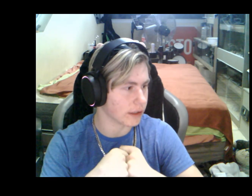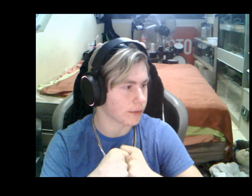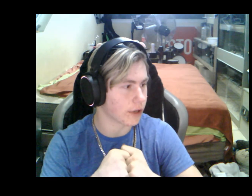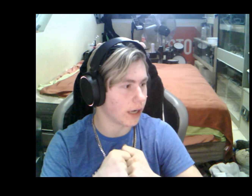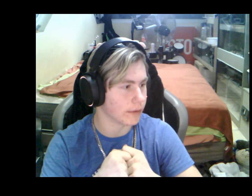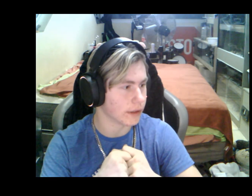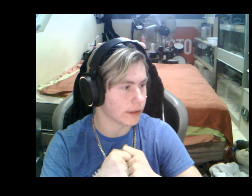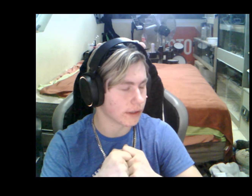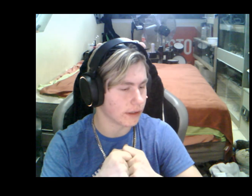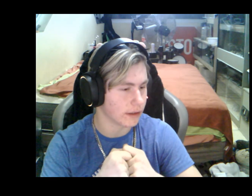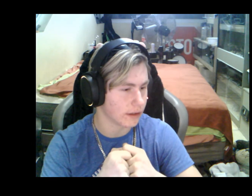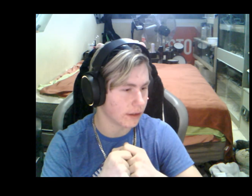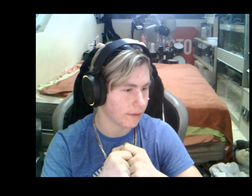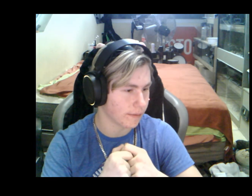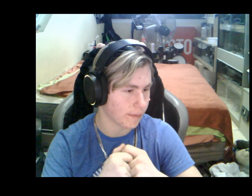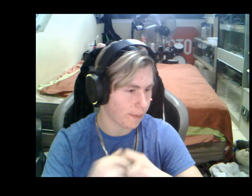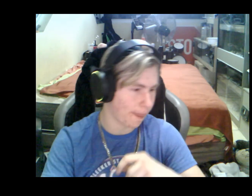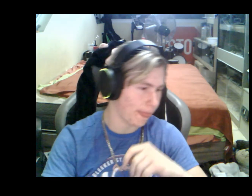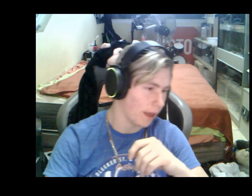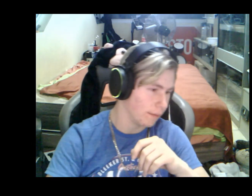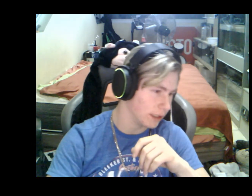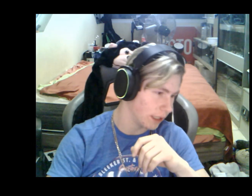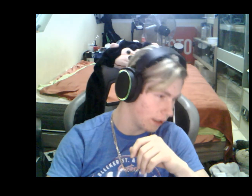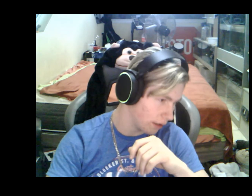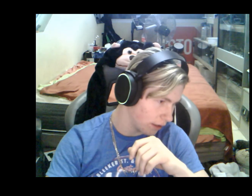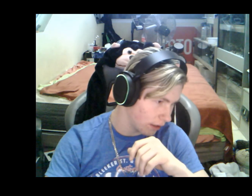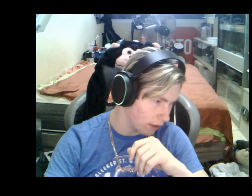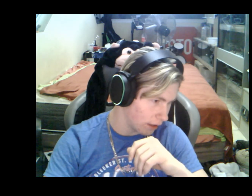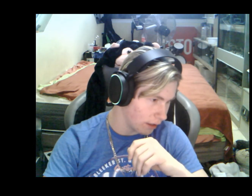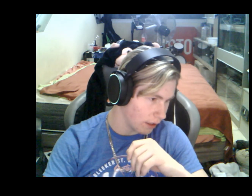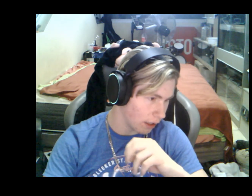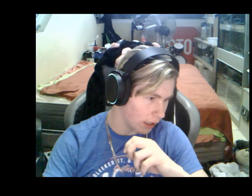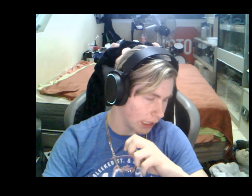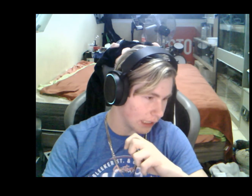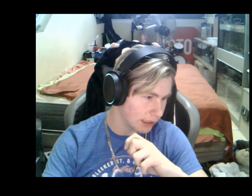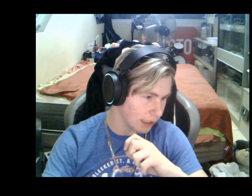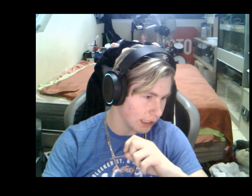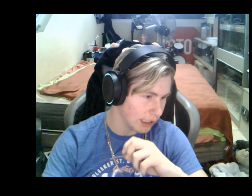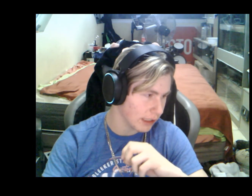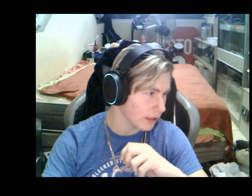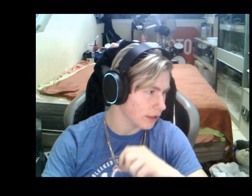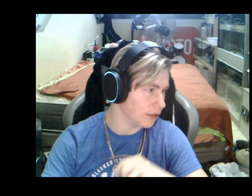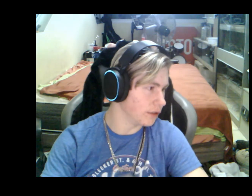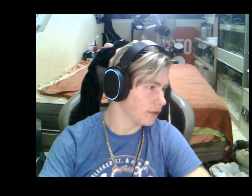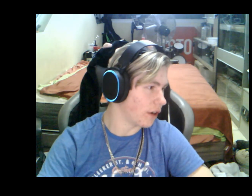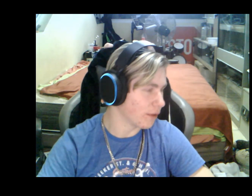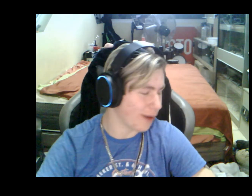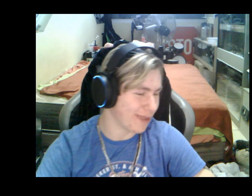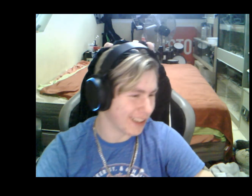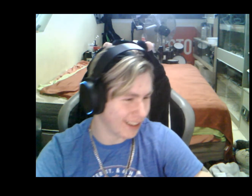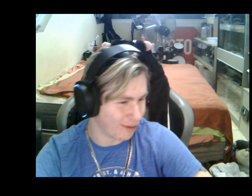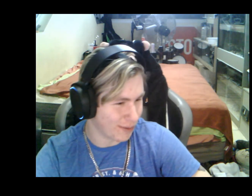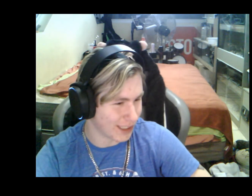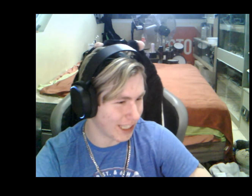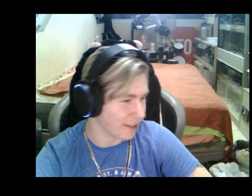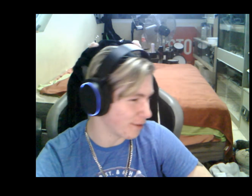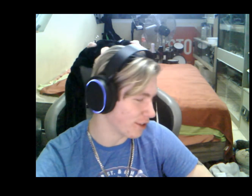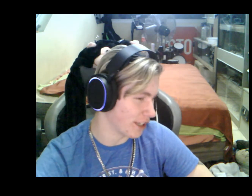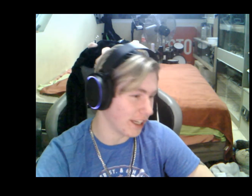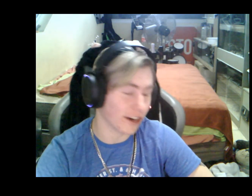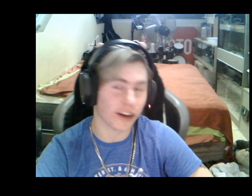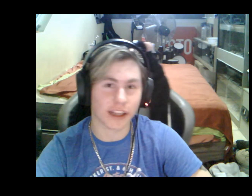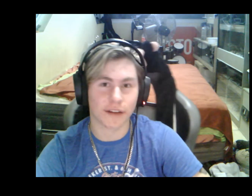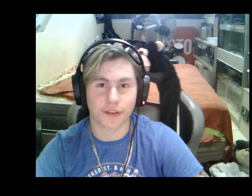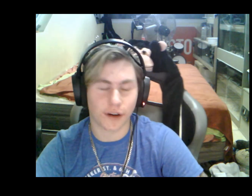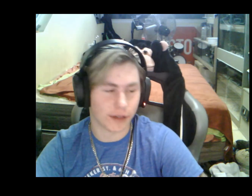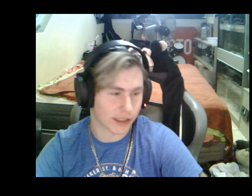1,000 subscribers. But yeah, Enslin Eden, you can't win my chain, unfortunately.